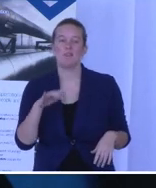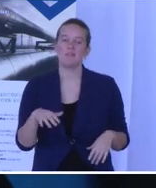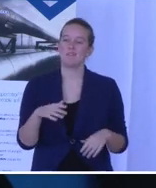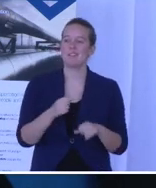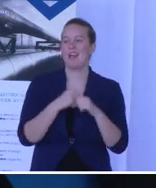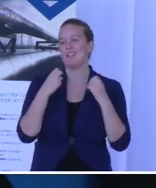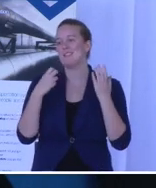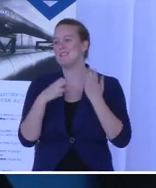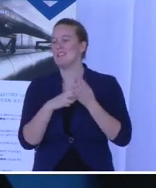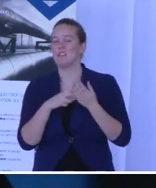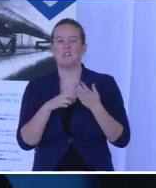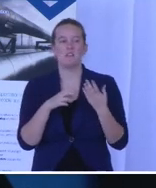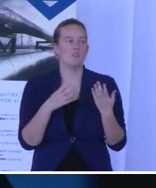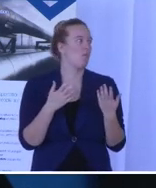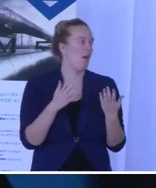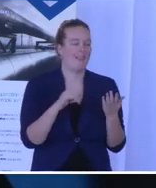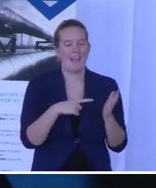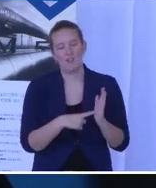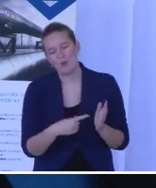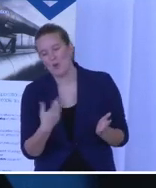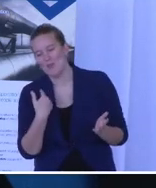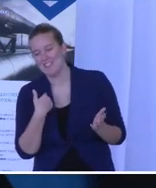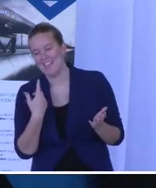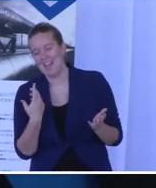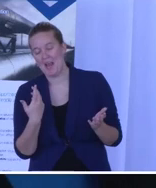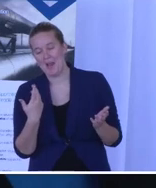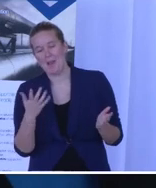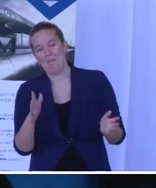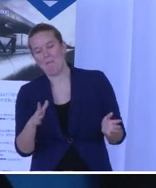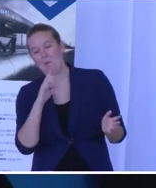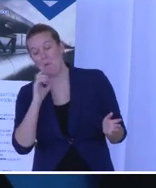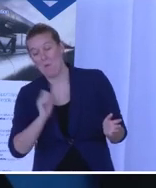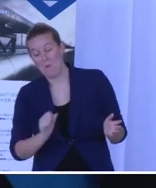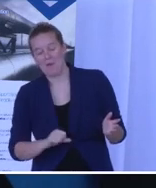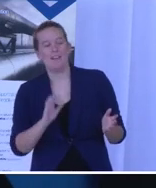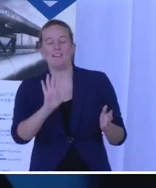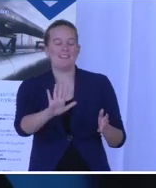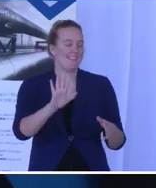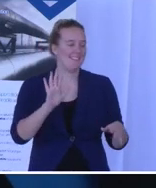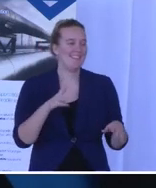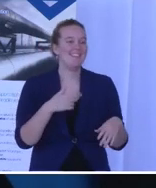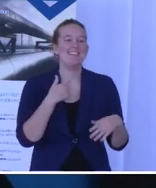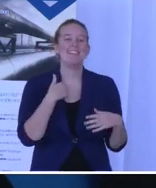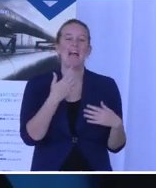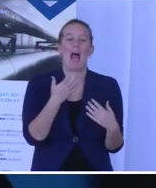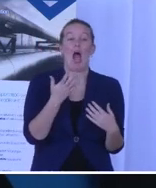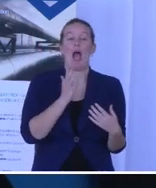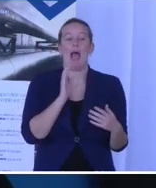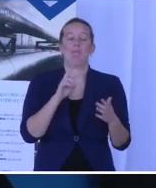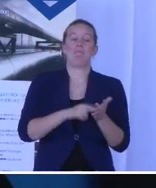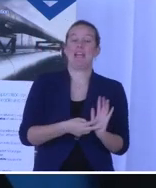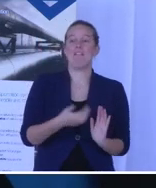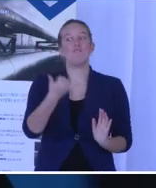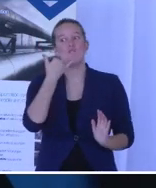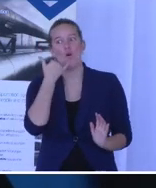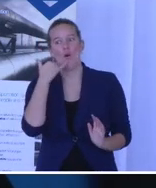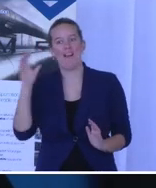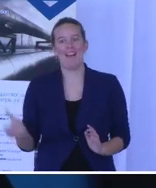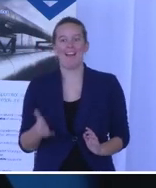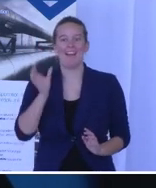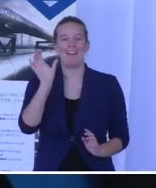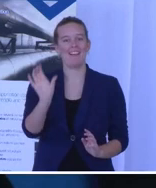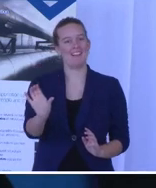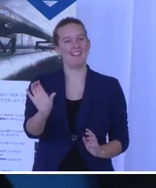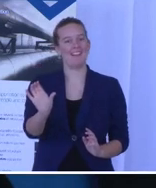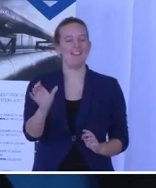Well, that shows you how much of a dinosaur I am. Actually, take our phones, you know,